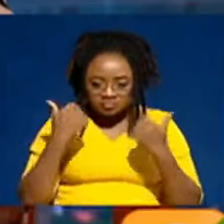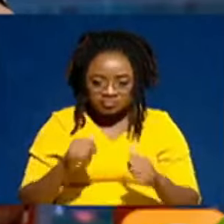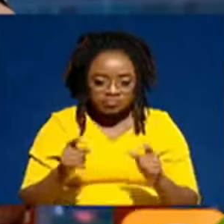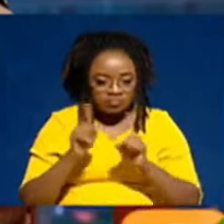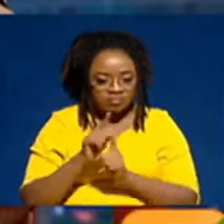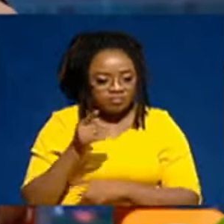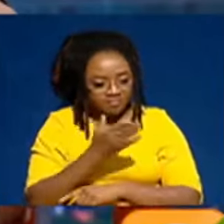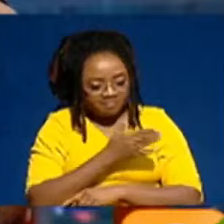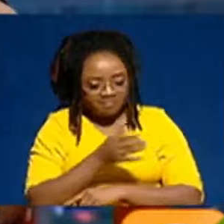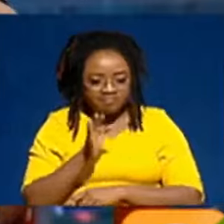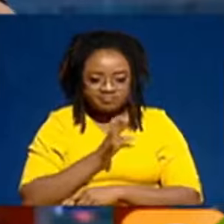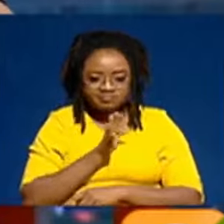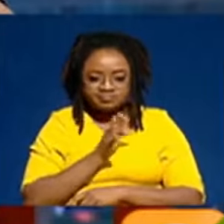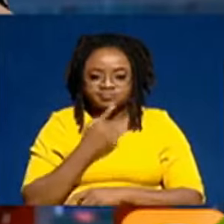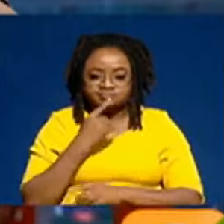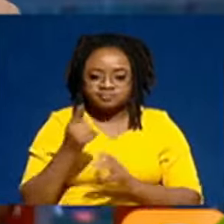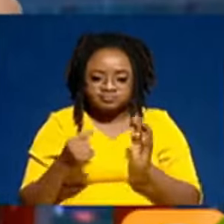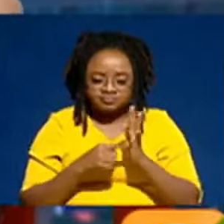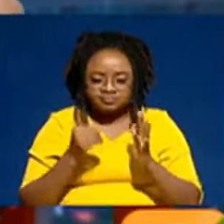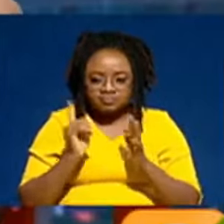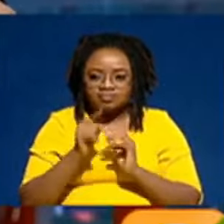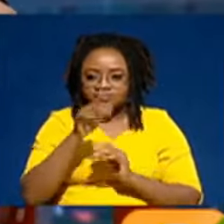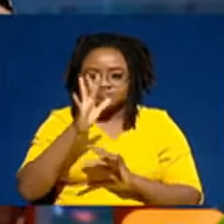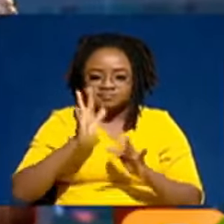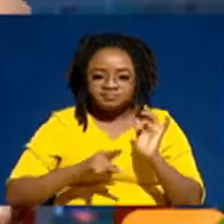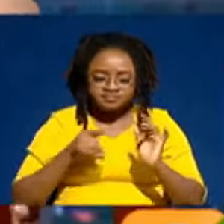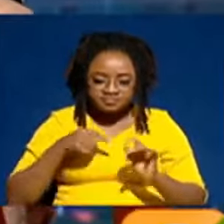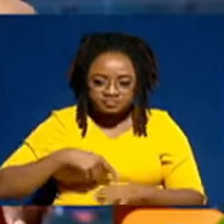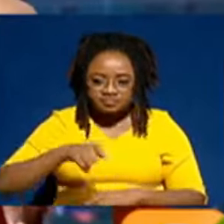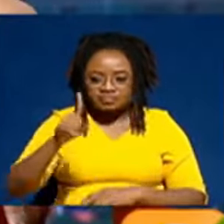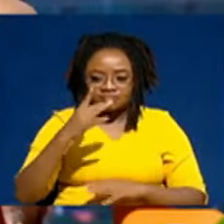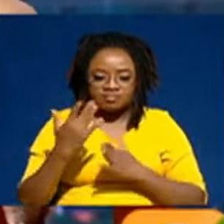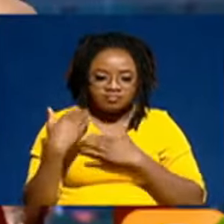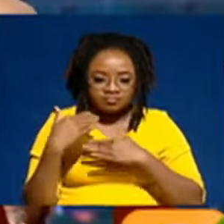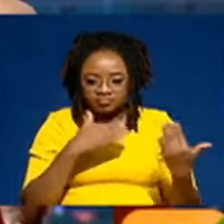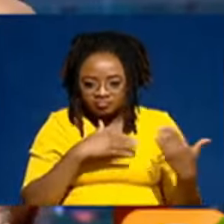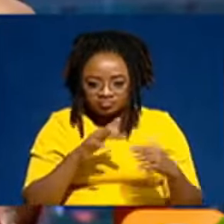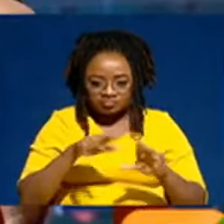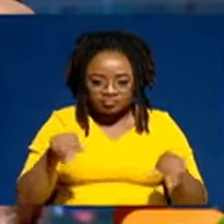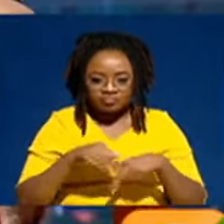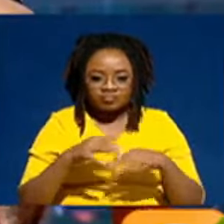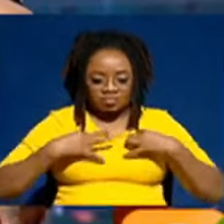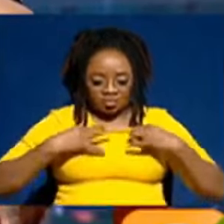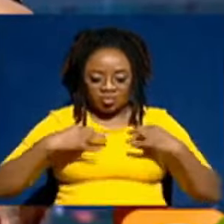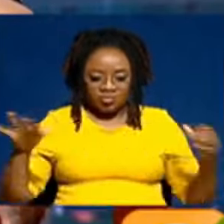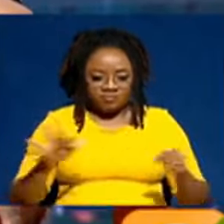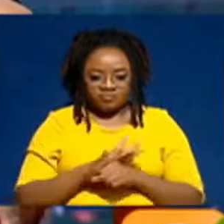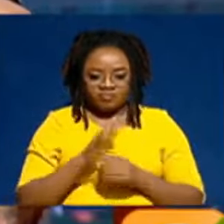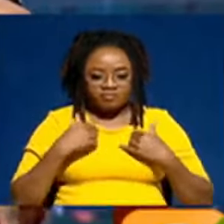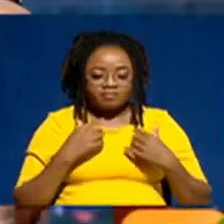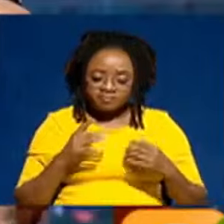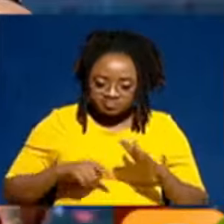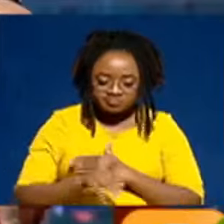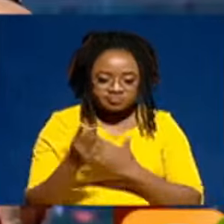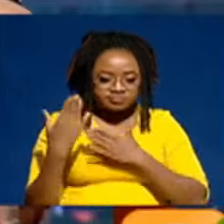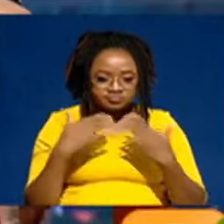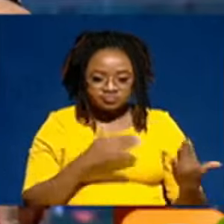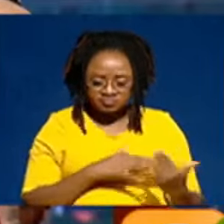very good analogy. You can't walk into a bathroom with your clothes. You'll be defeating the purpose of getting into the